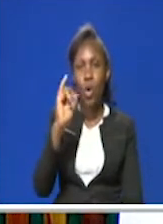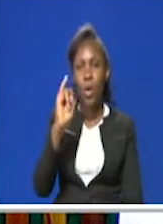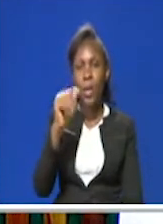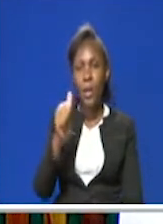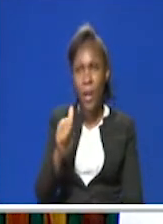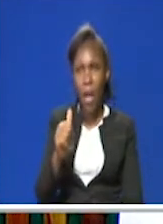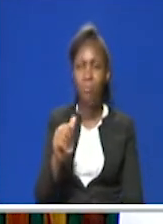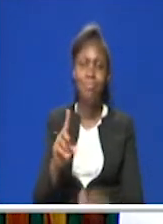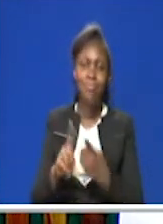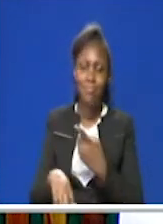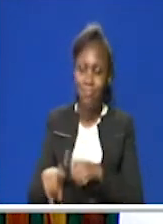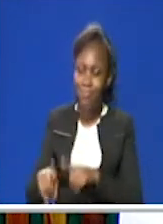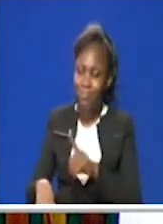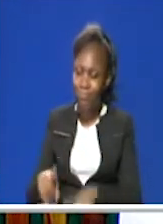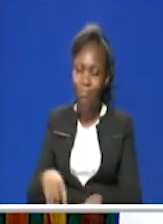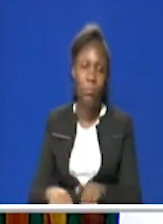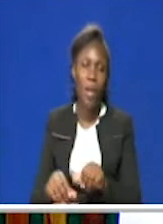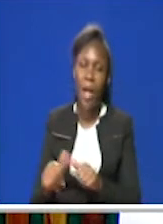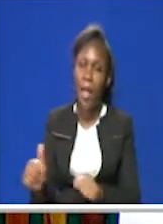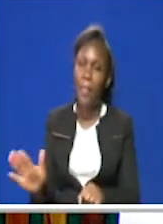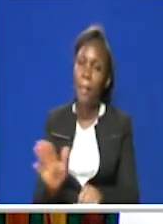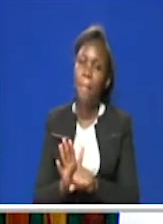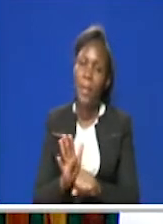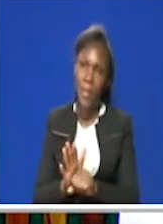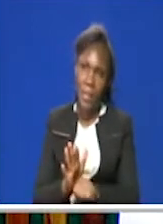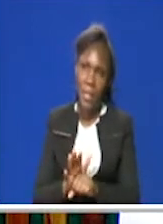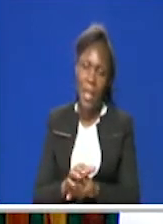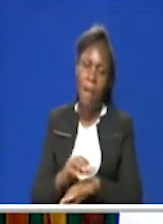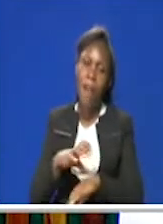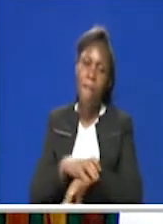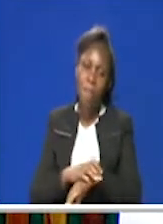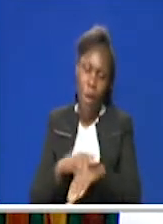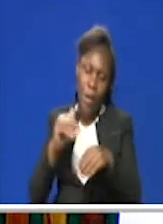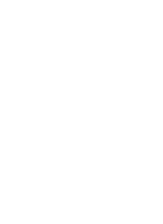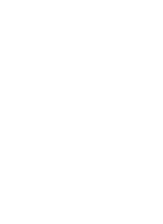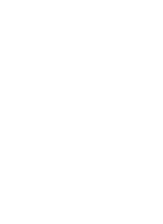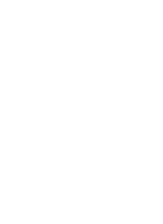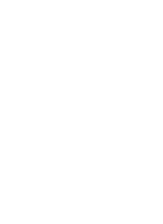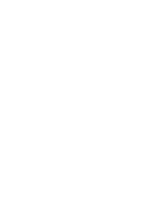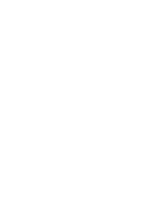chloroplast organelles and many other organelles that are found within the cell.